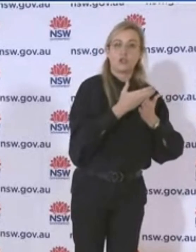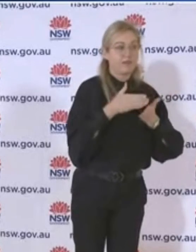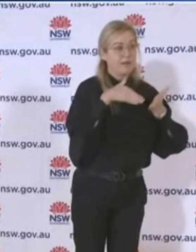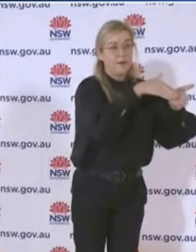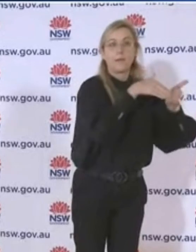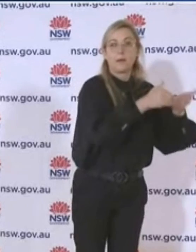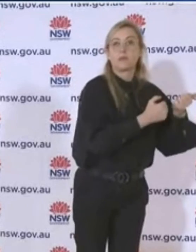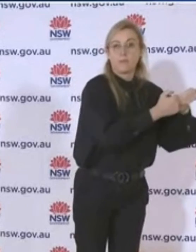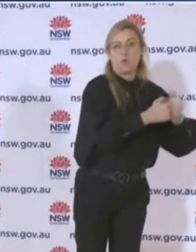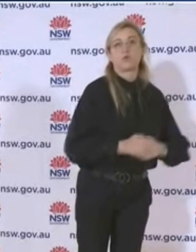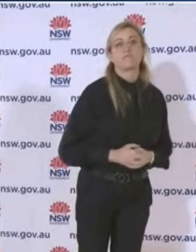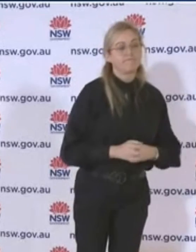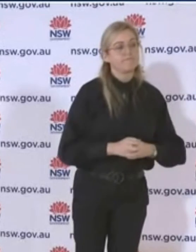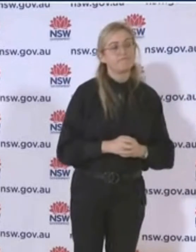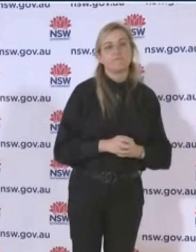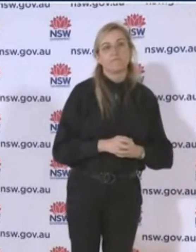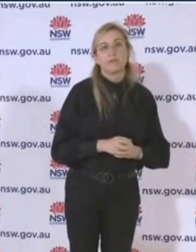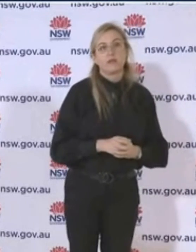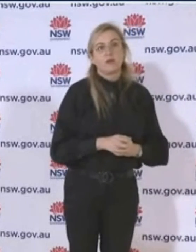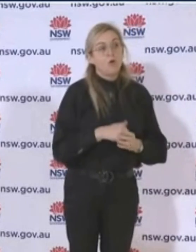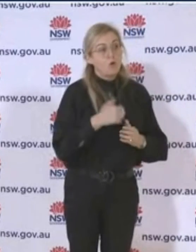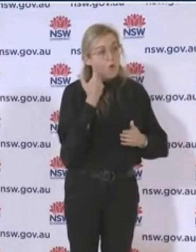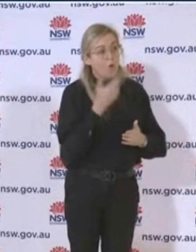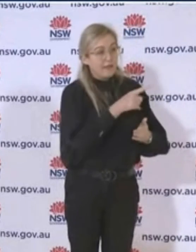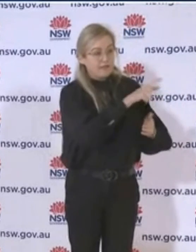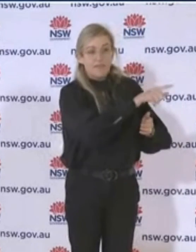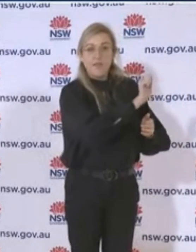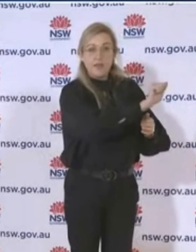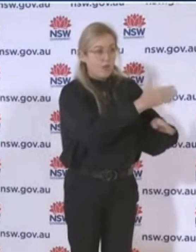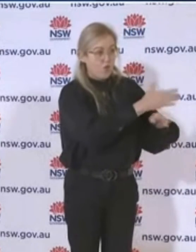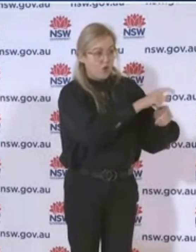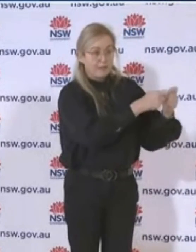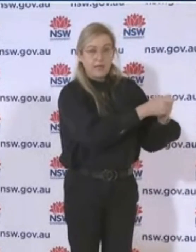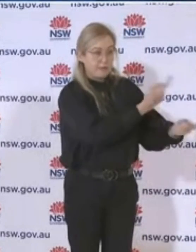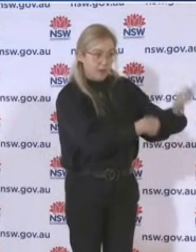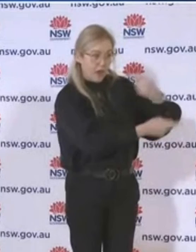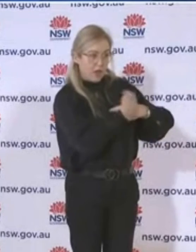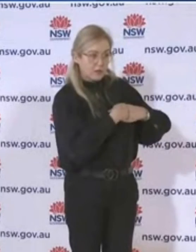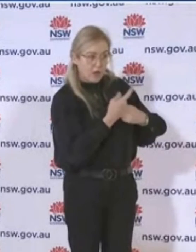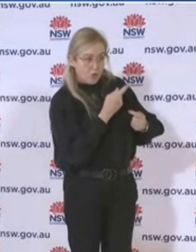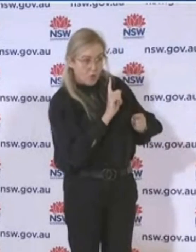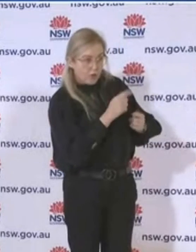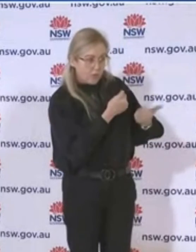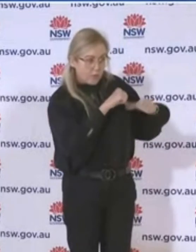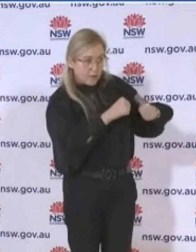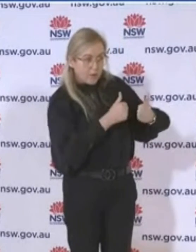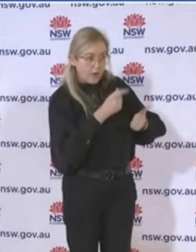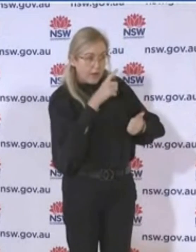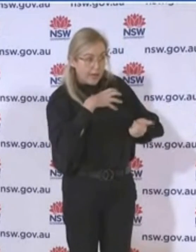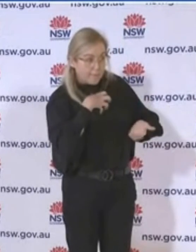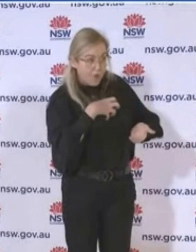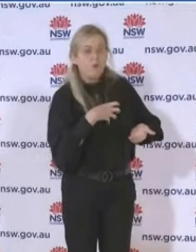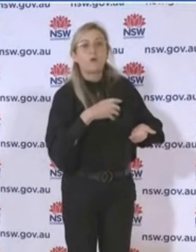daily basis, I know that our teams give us feedback on what needs to happen. If there's more to do, of course we will. But until this point in time,